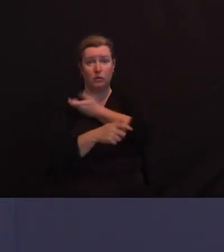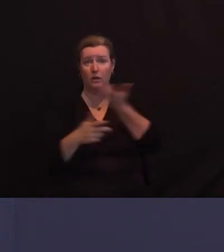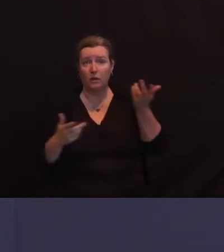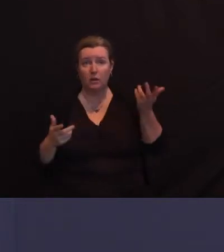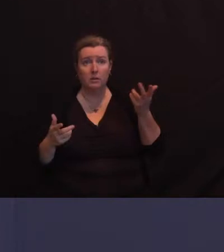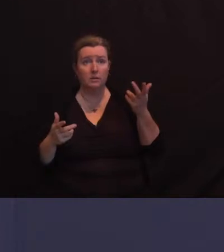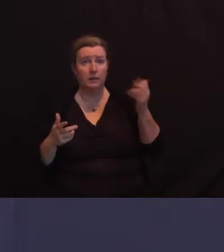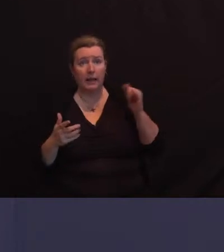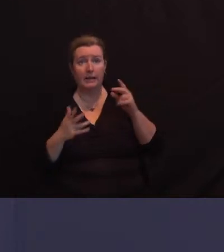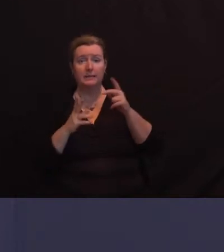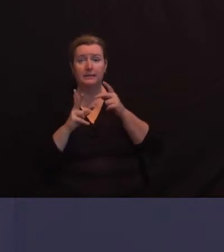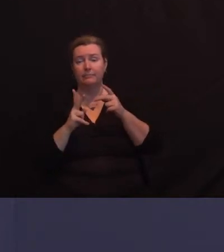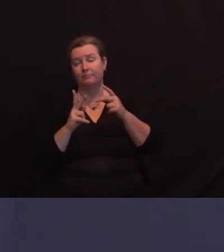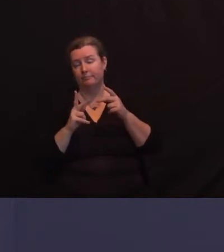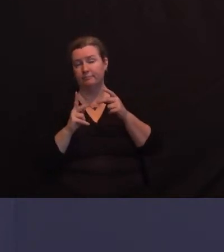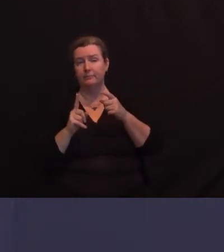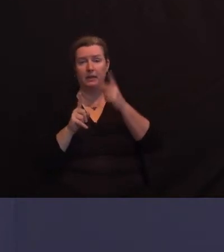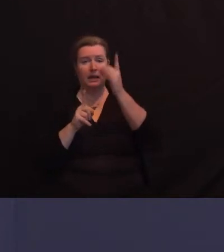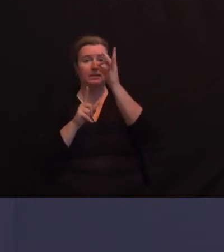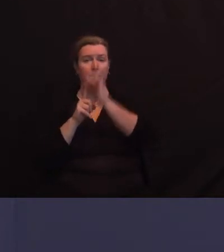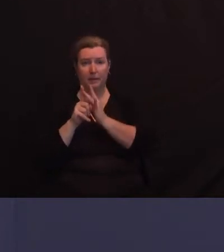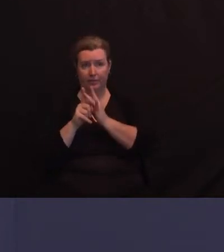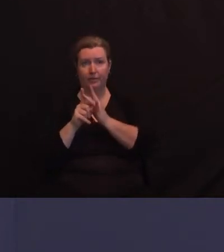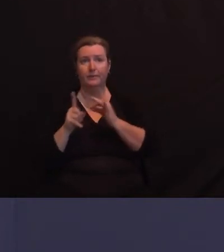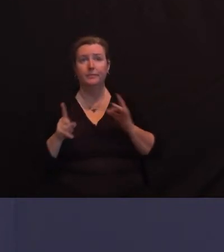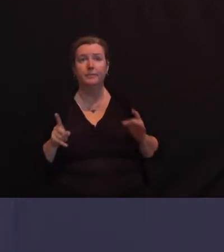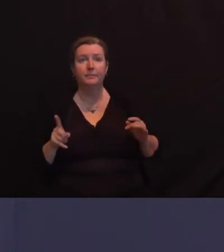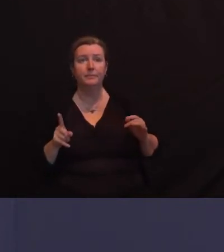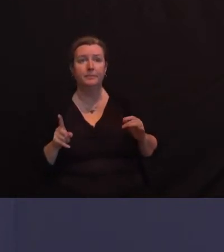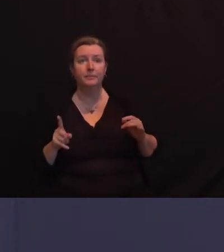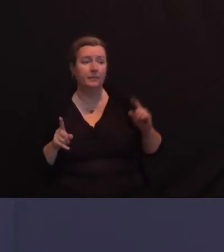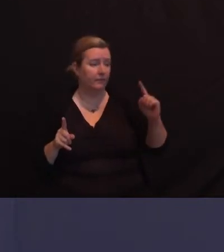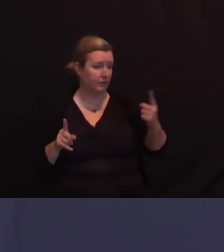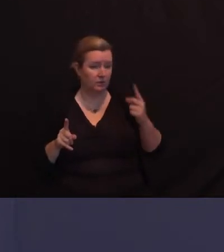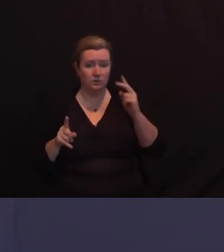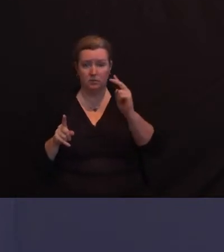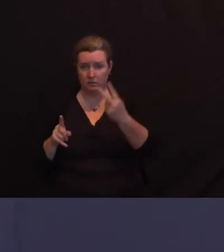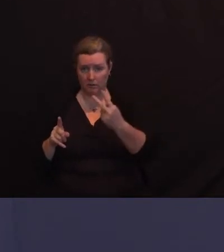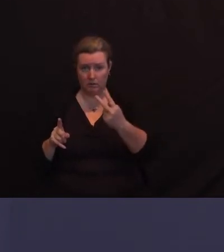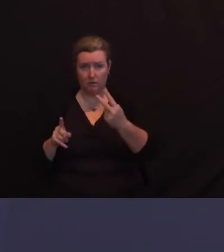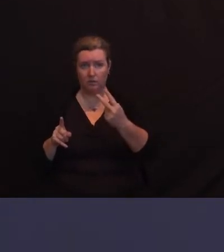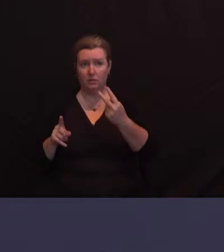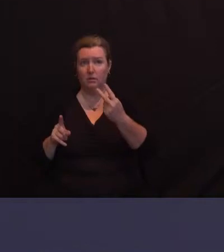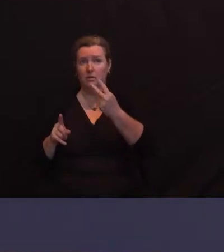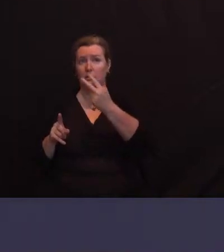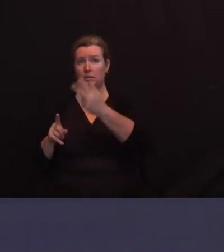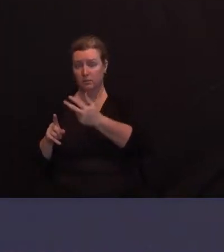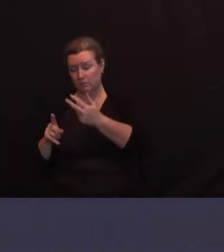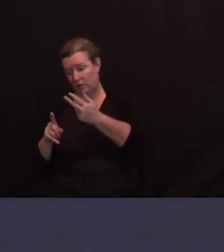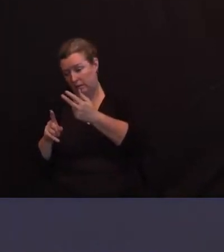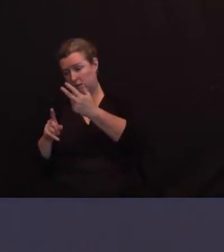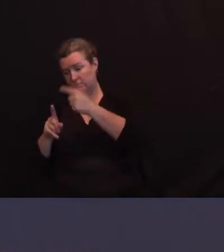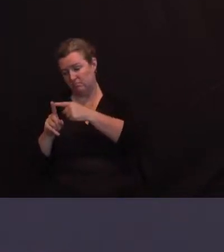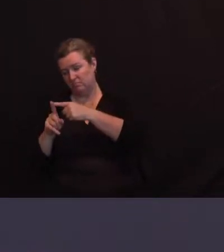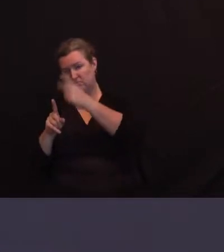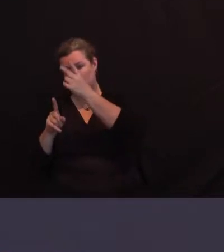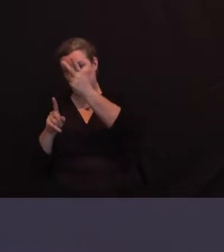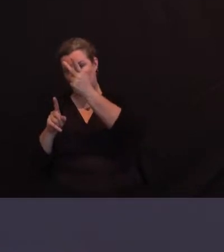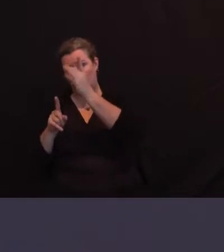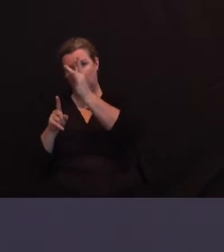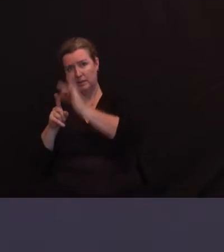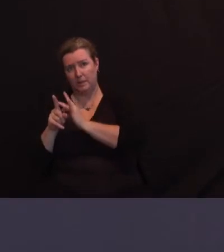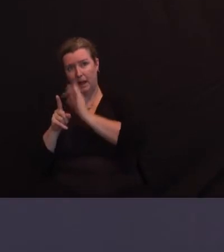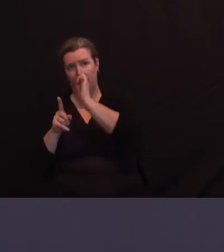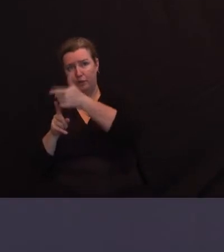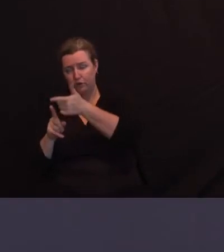8-month, we'll do it. Judy, we'll be prepared. I apologize. We had, remember, on December 15th, we had our hospitals,